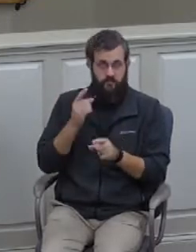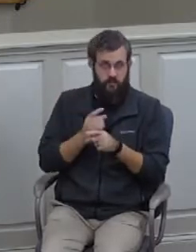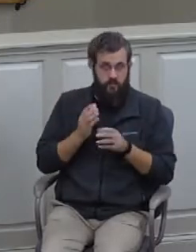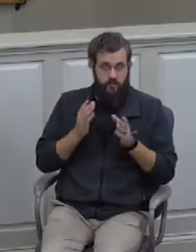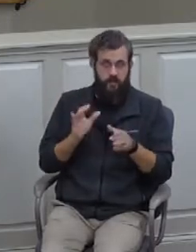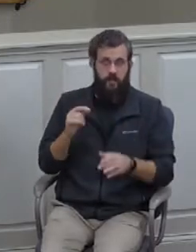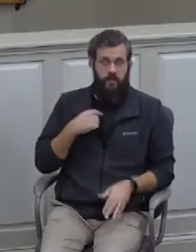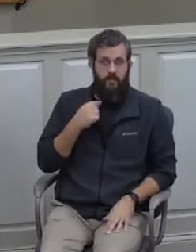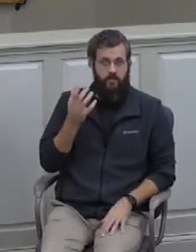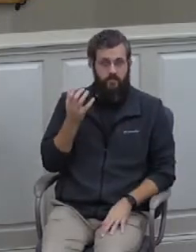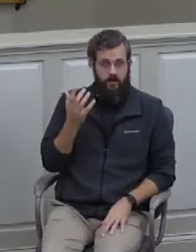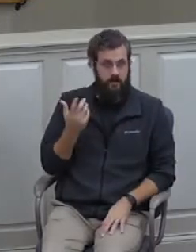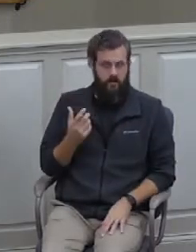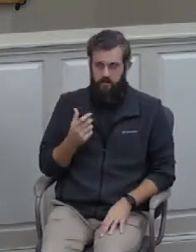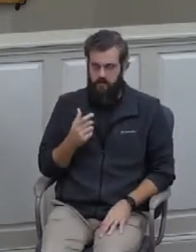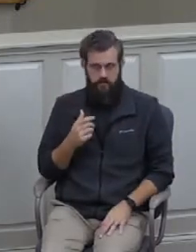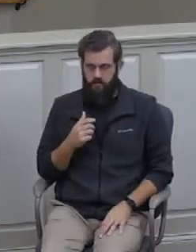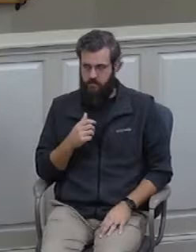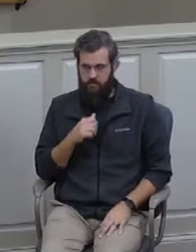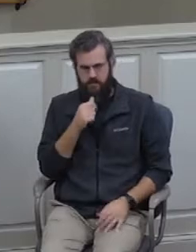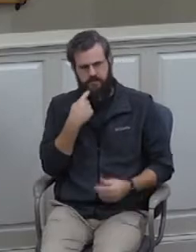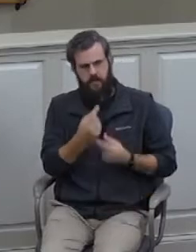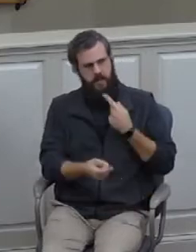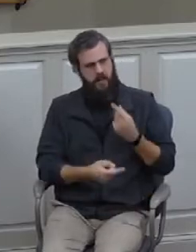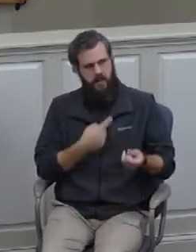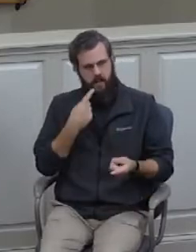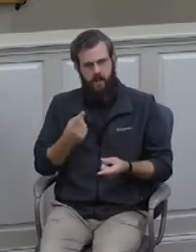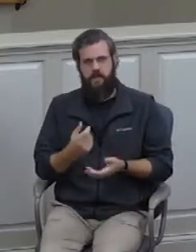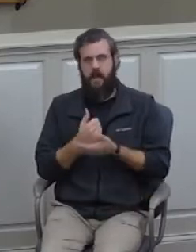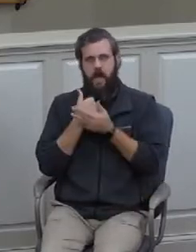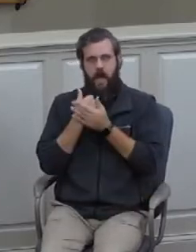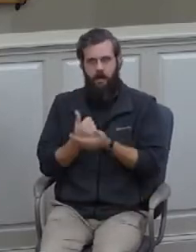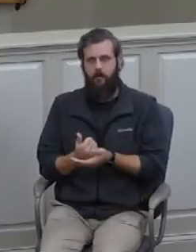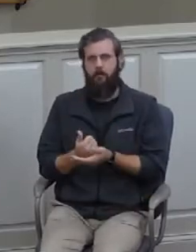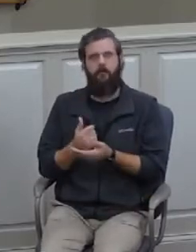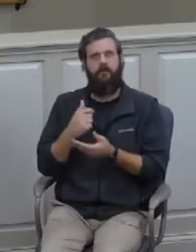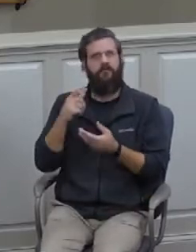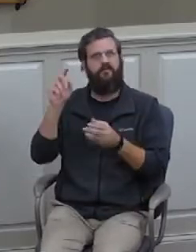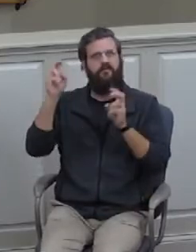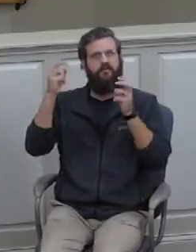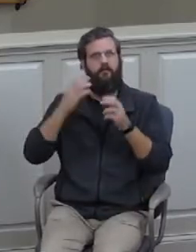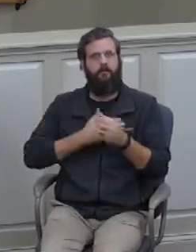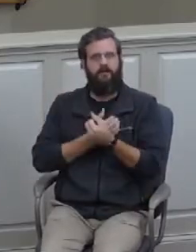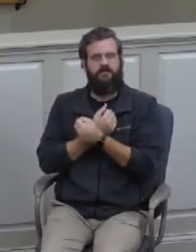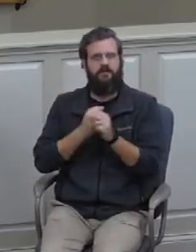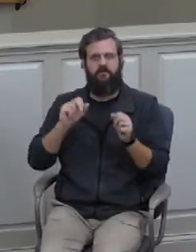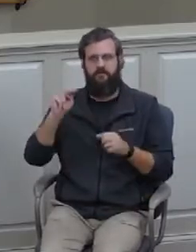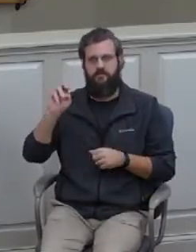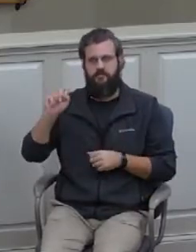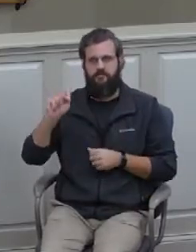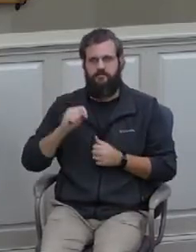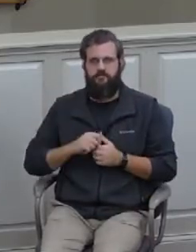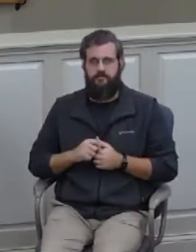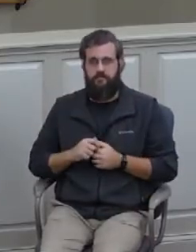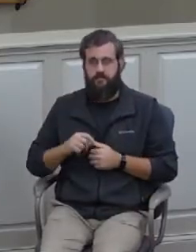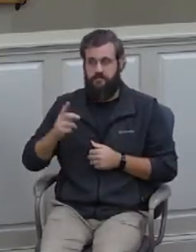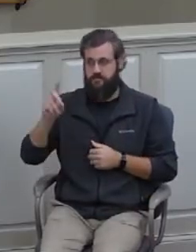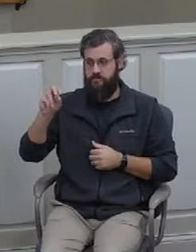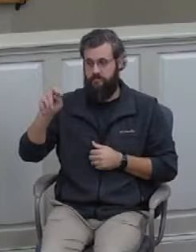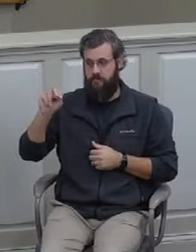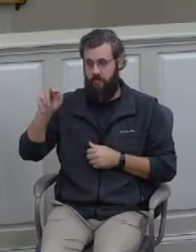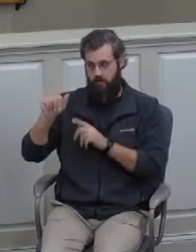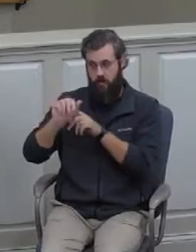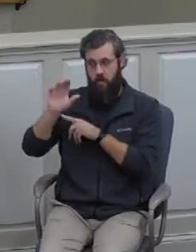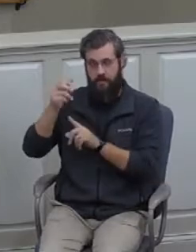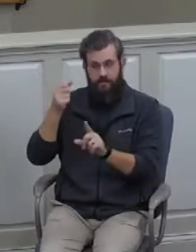to, without providing too much direction, but that safety net. I think Donna's impact and